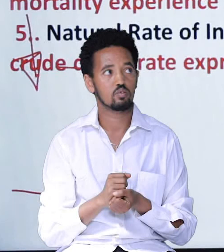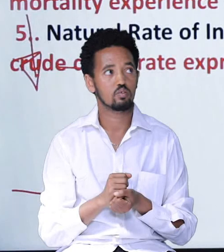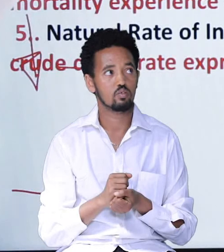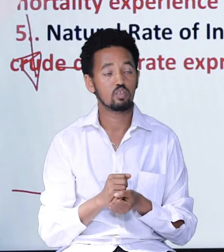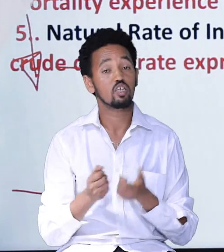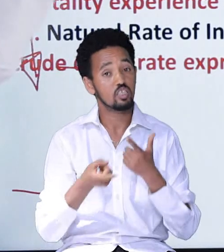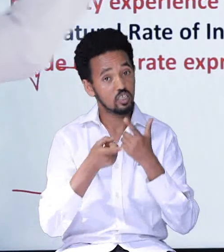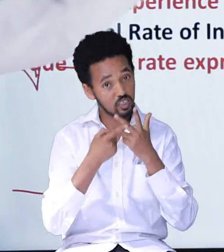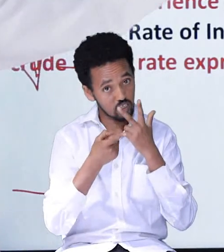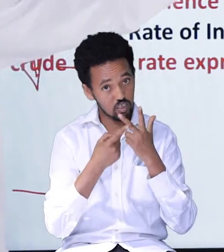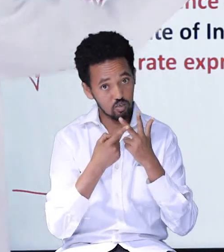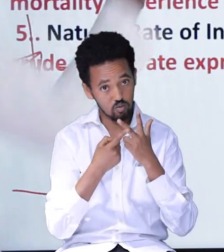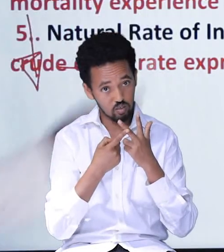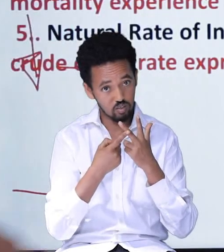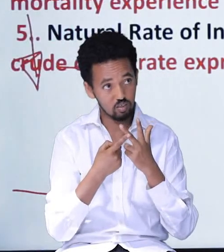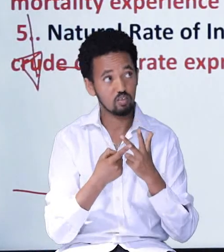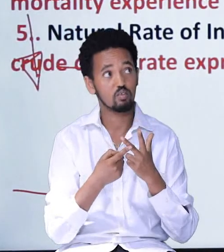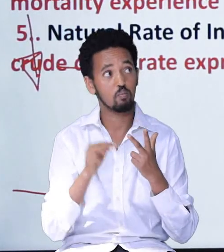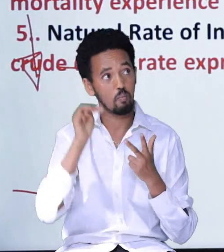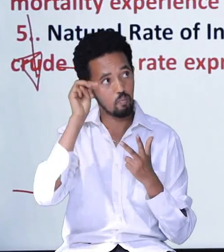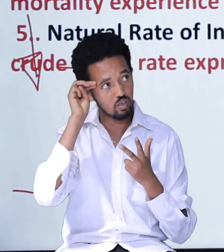The third one is maternal mortality rate.